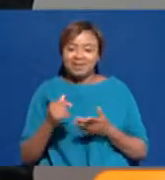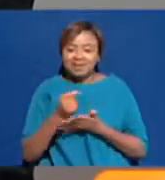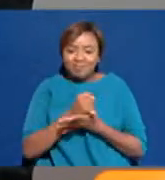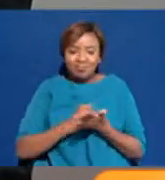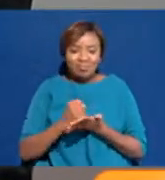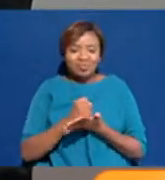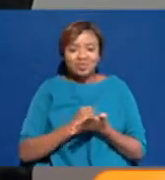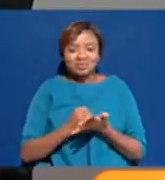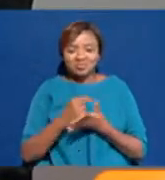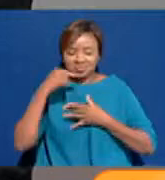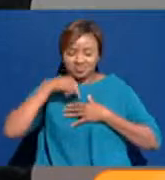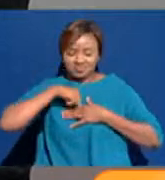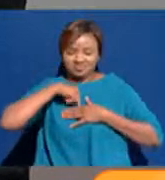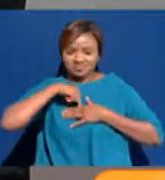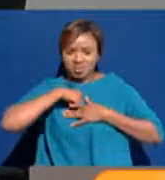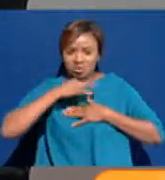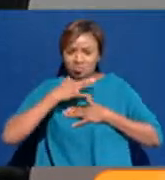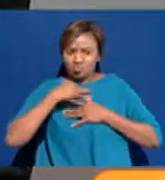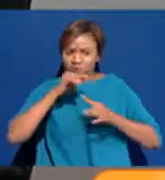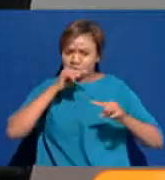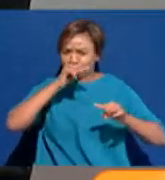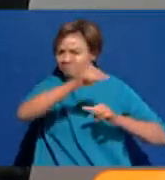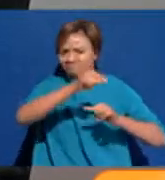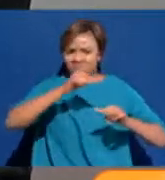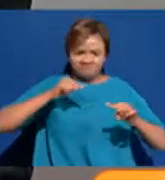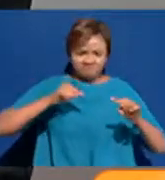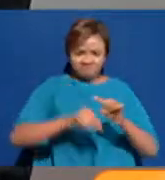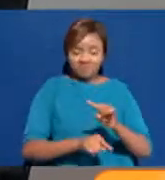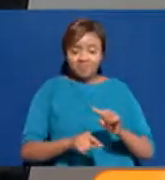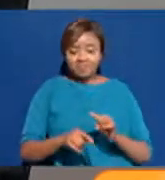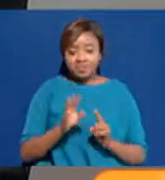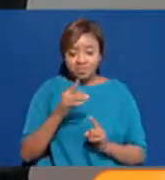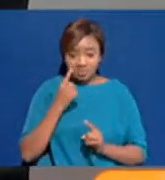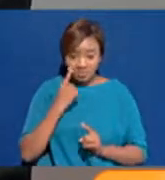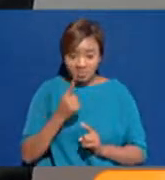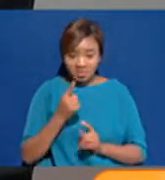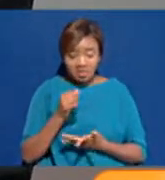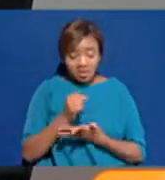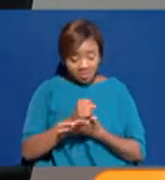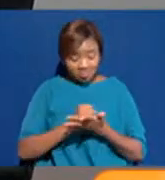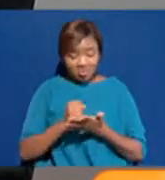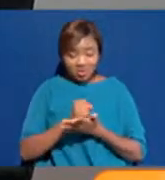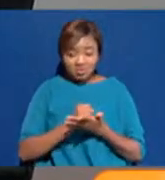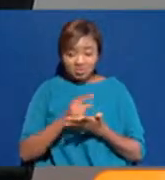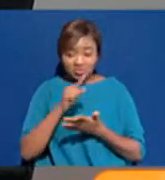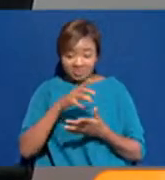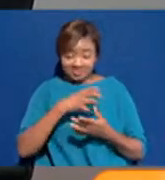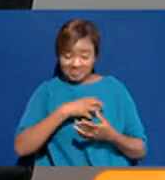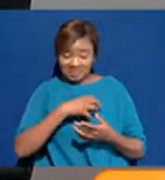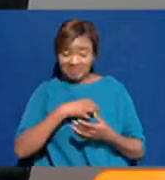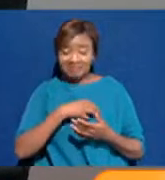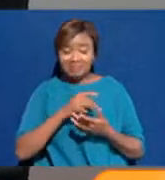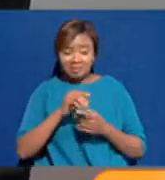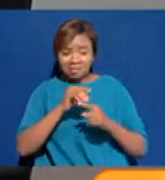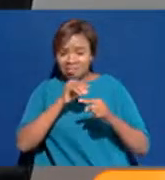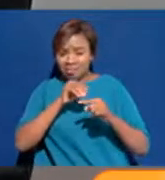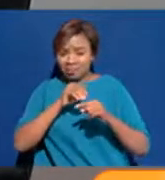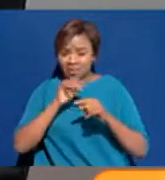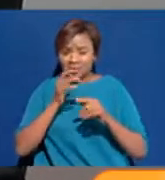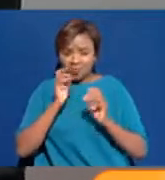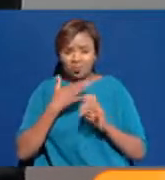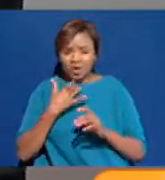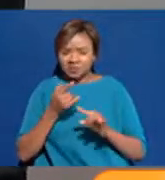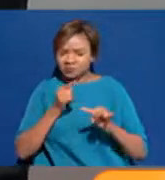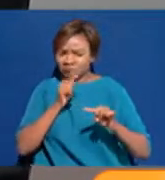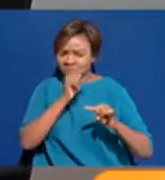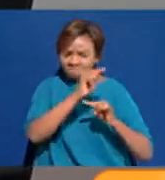an interior desire to hurt. Venom hurts. It's poison that hurts. It's so that venom of hatred